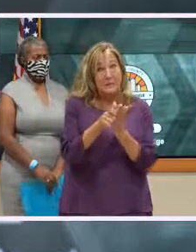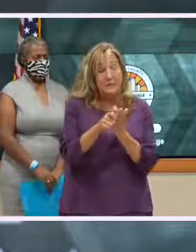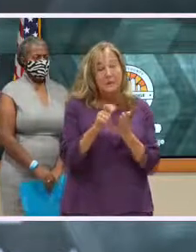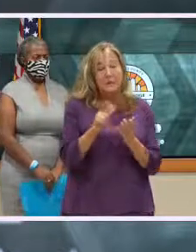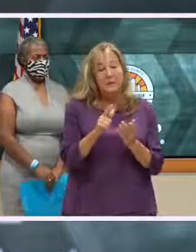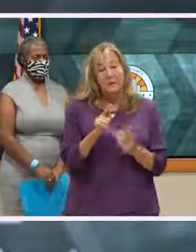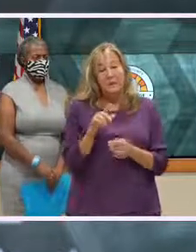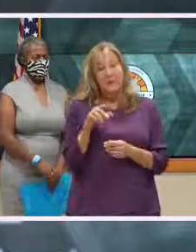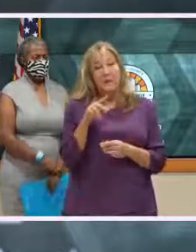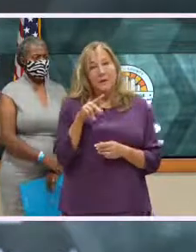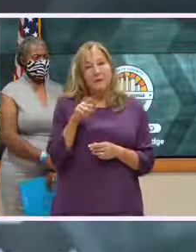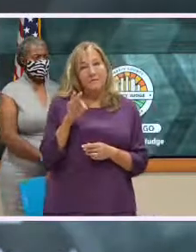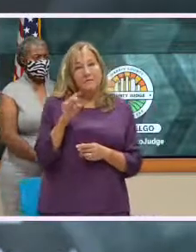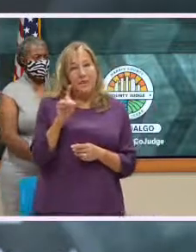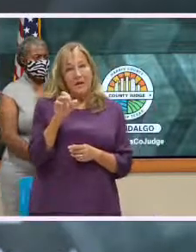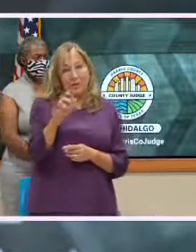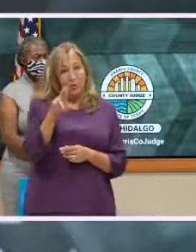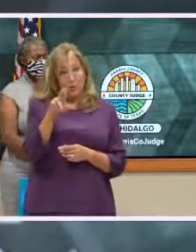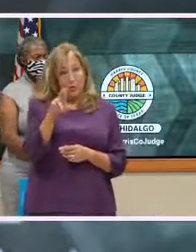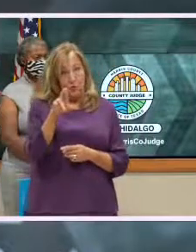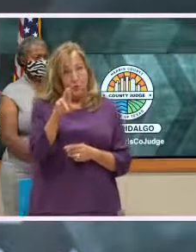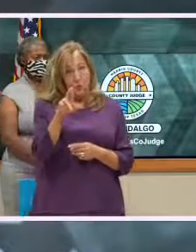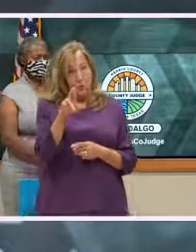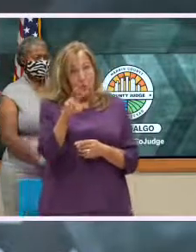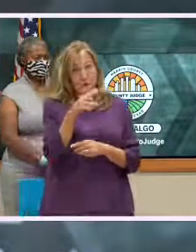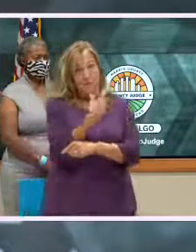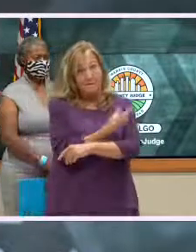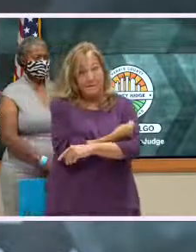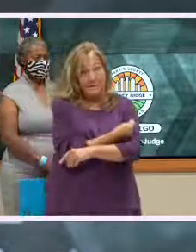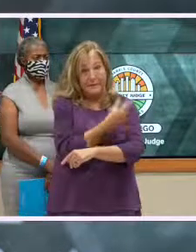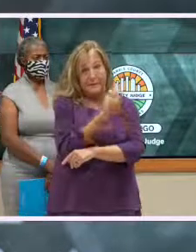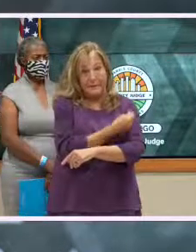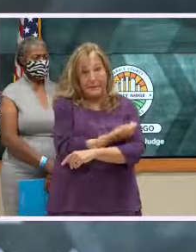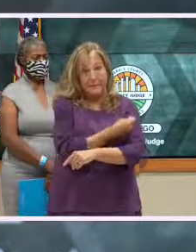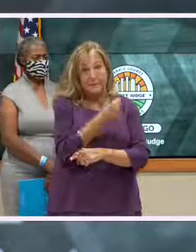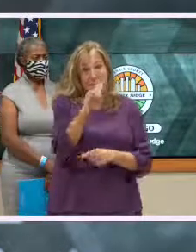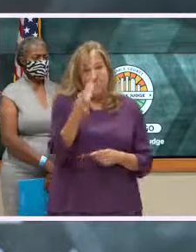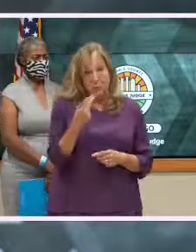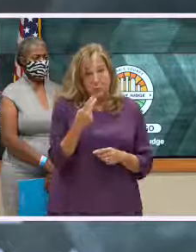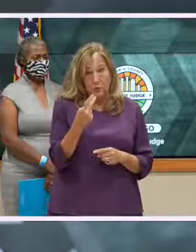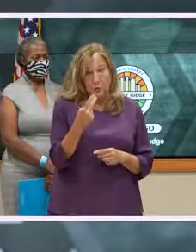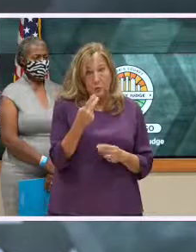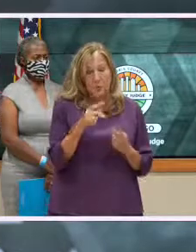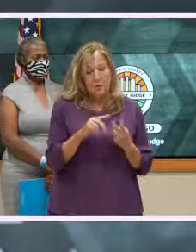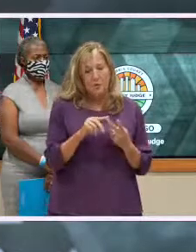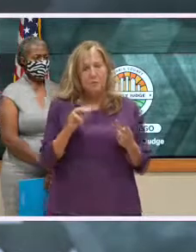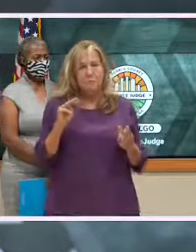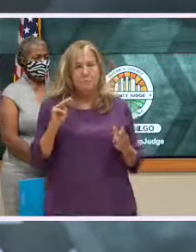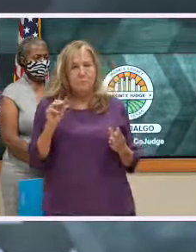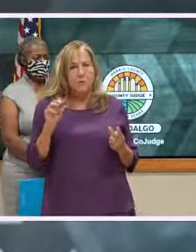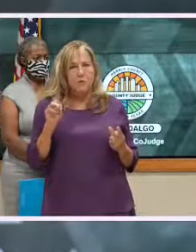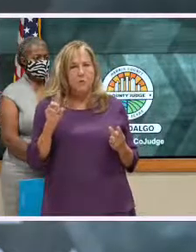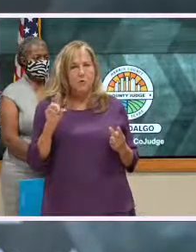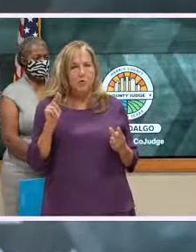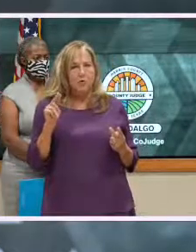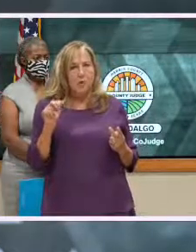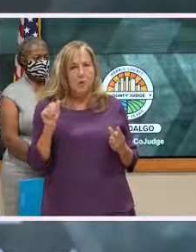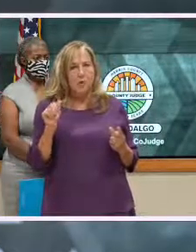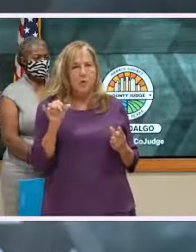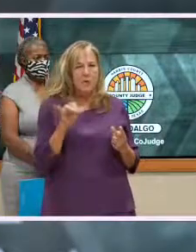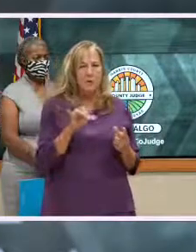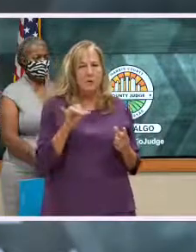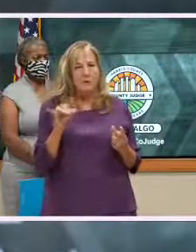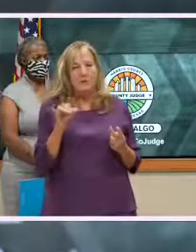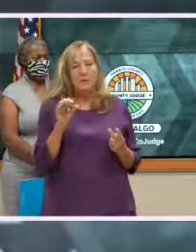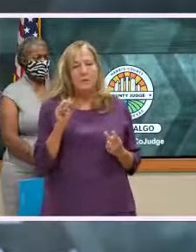doses of the Pfizer BioNTech vaccine, and it's likely going to be this hold up for the Moderna vaccine as well, because it's similar, they're both